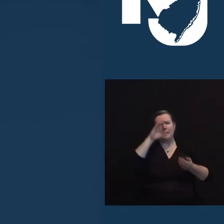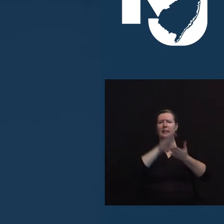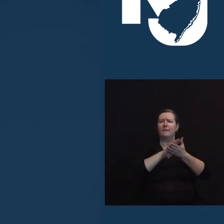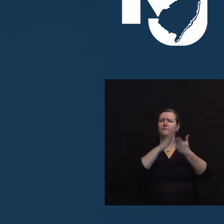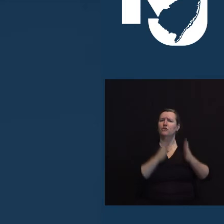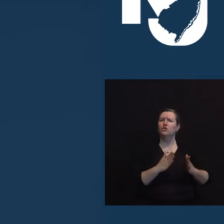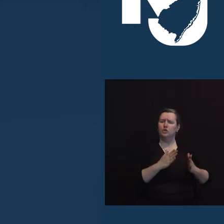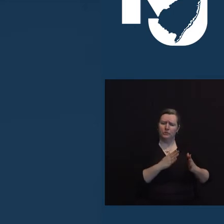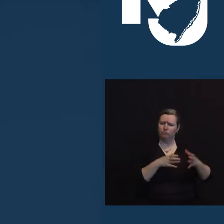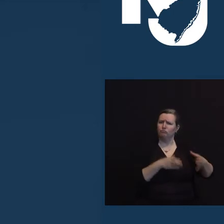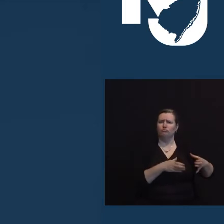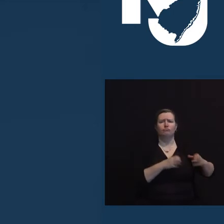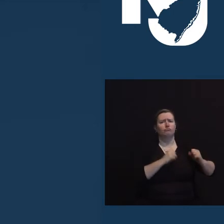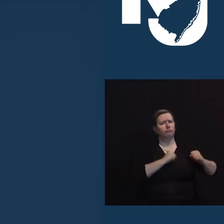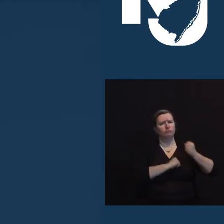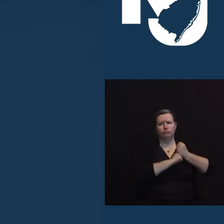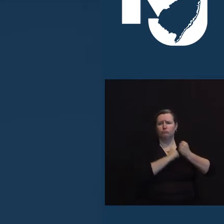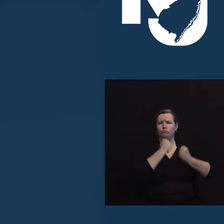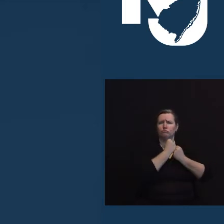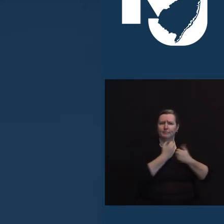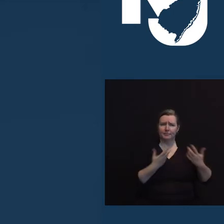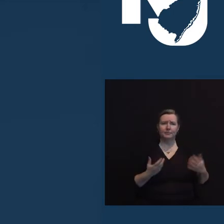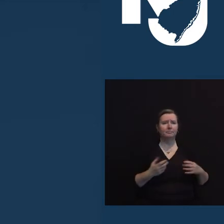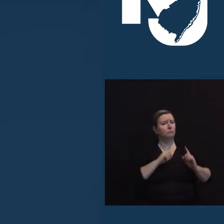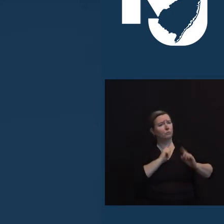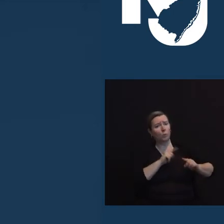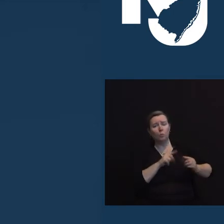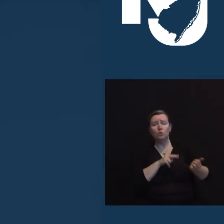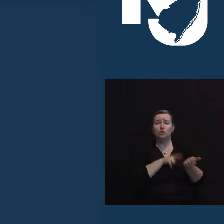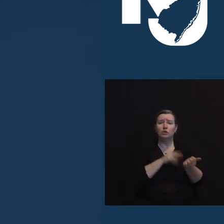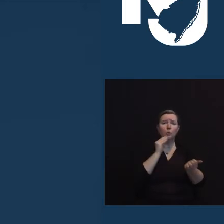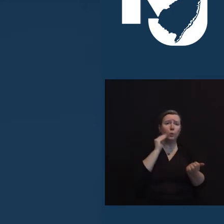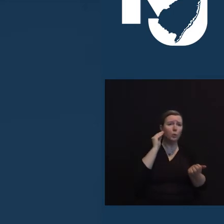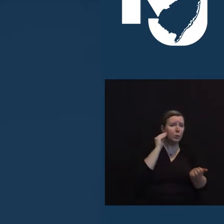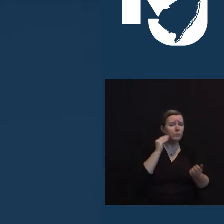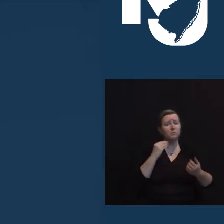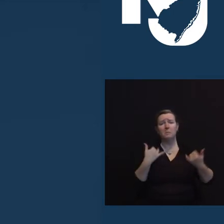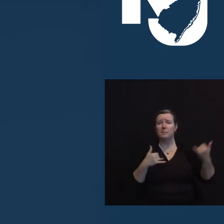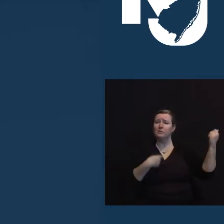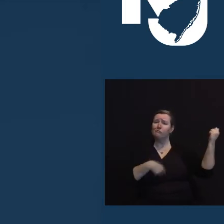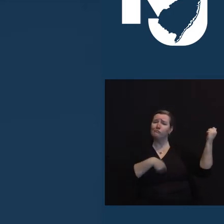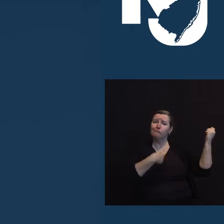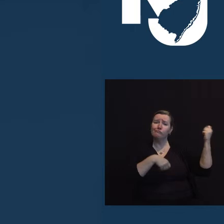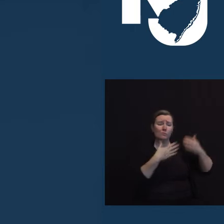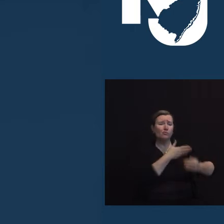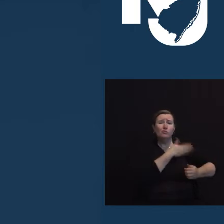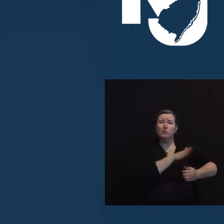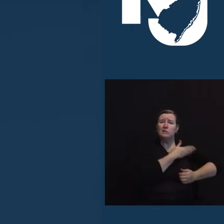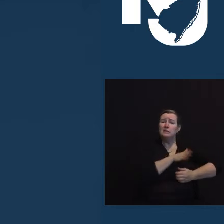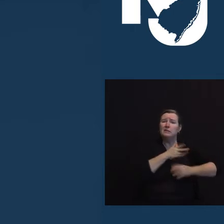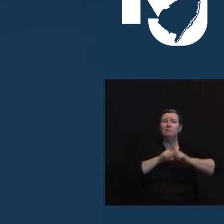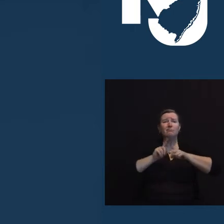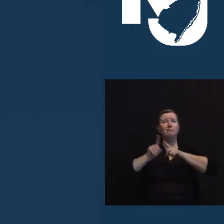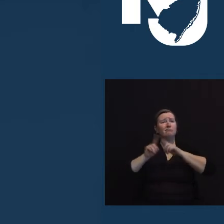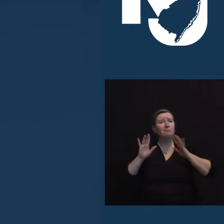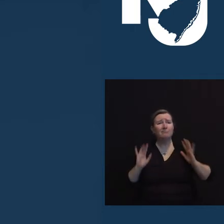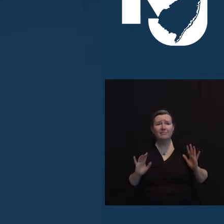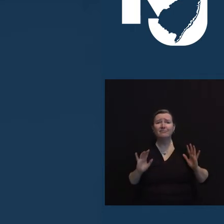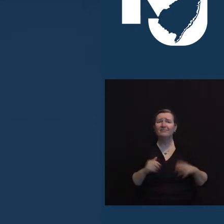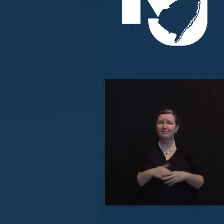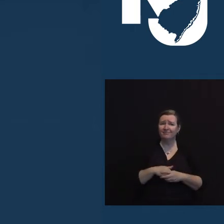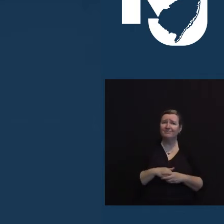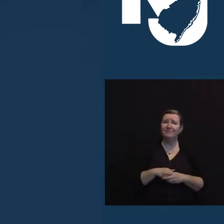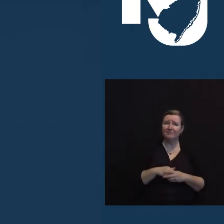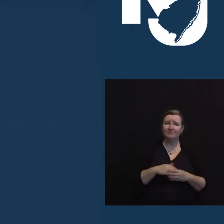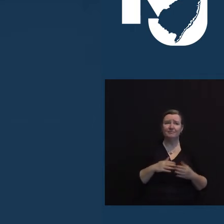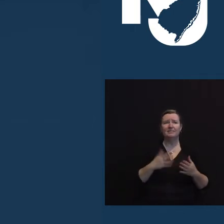senior centers and residence homes. John and Frances, by the way, who sadly passed away last March, I believe not